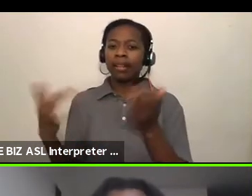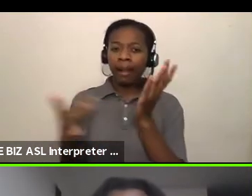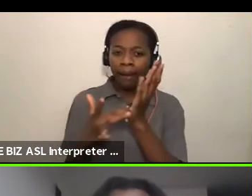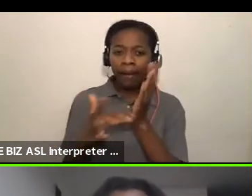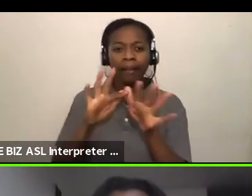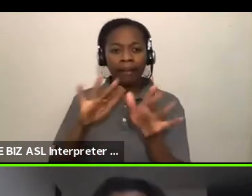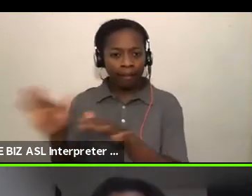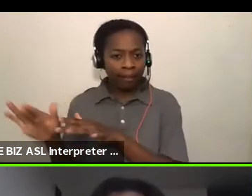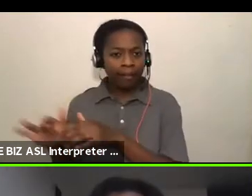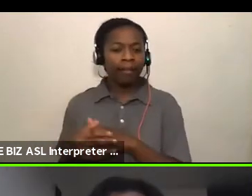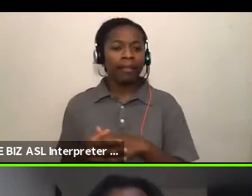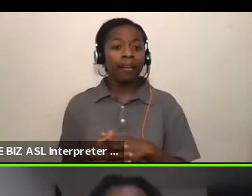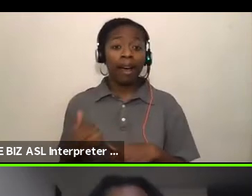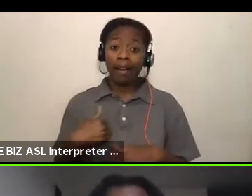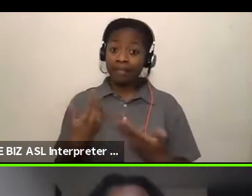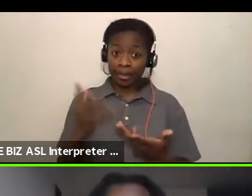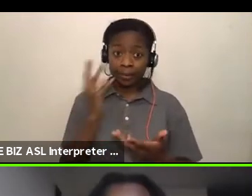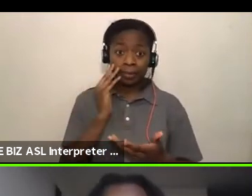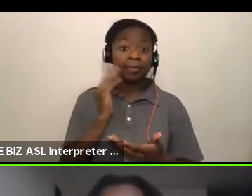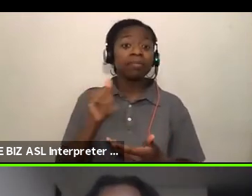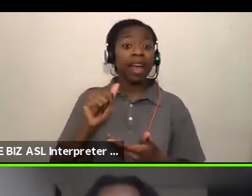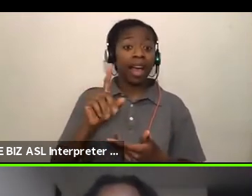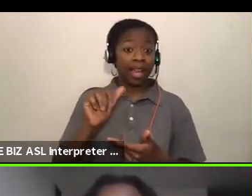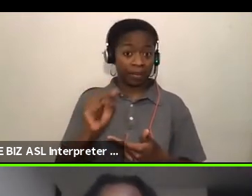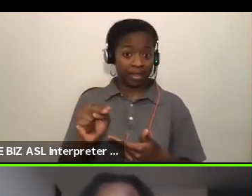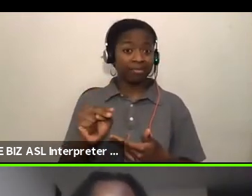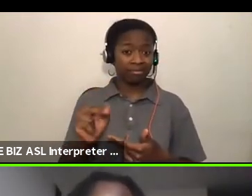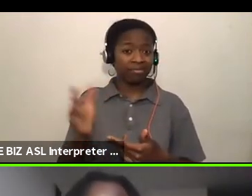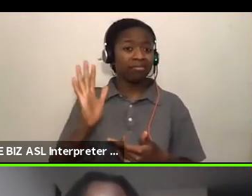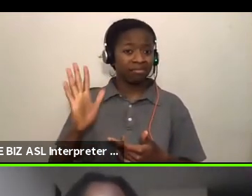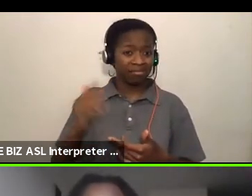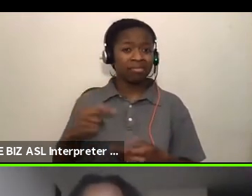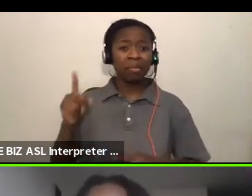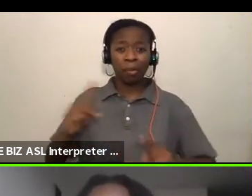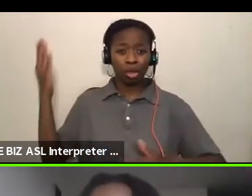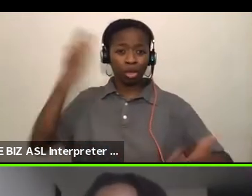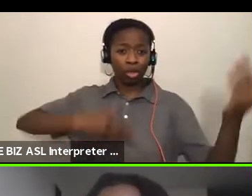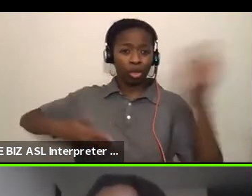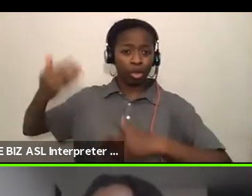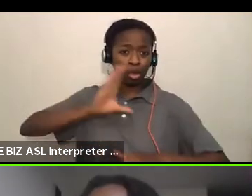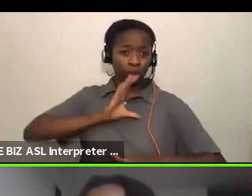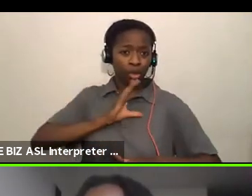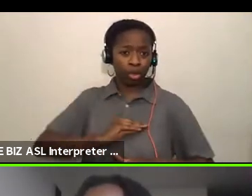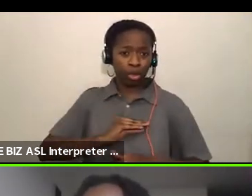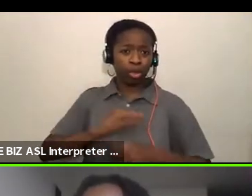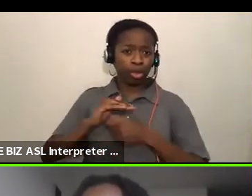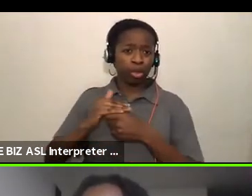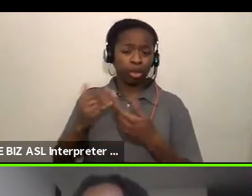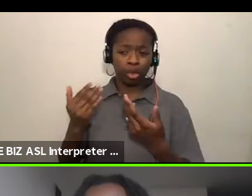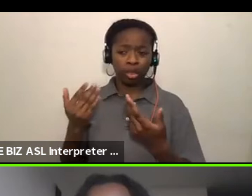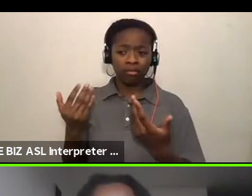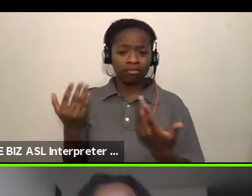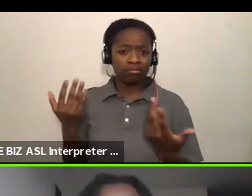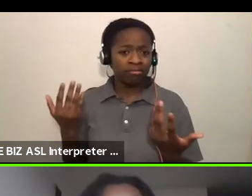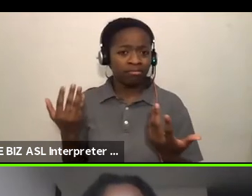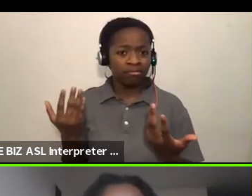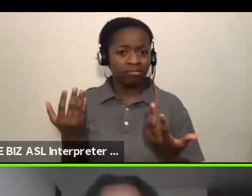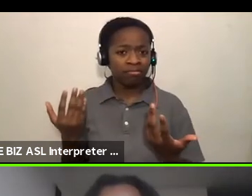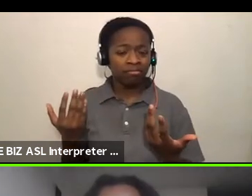in the administration where I was often overlooked or mainly undervalued and overlooked. I was a